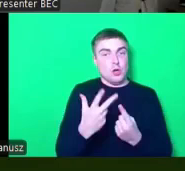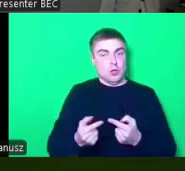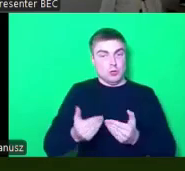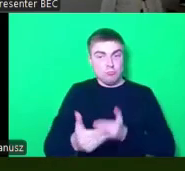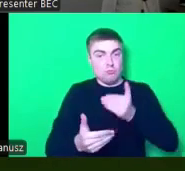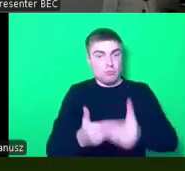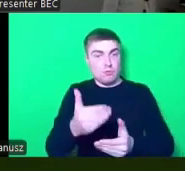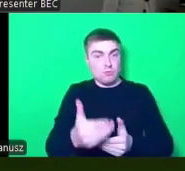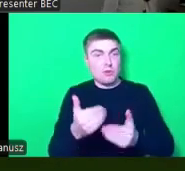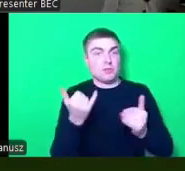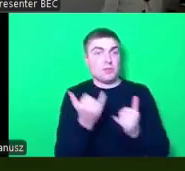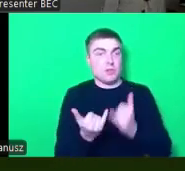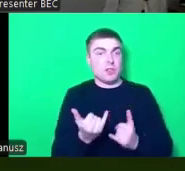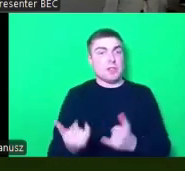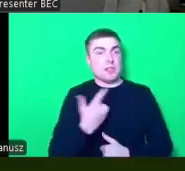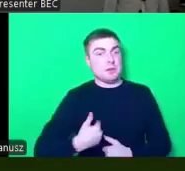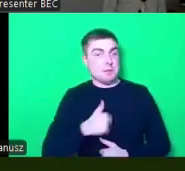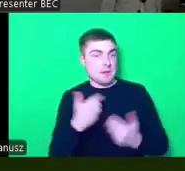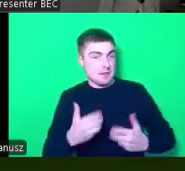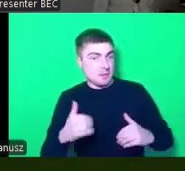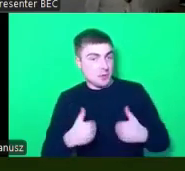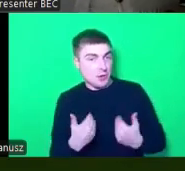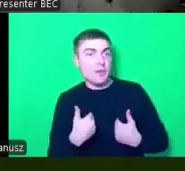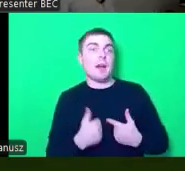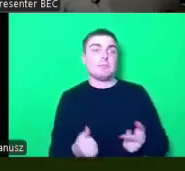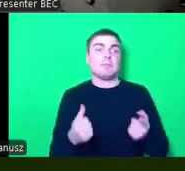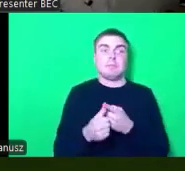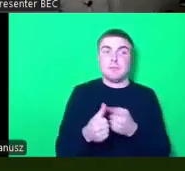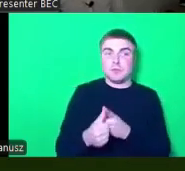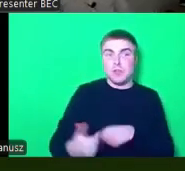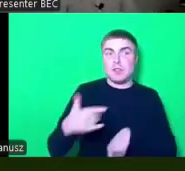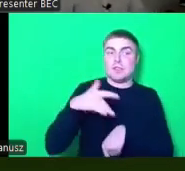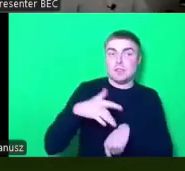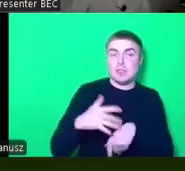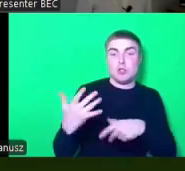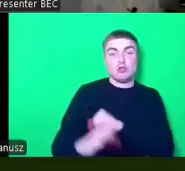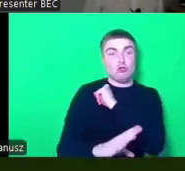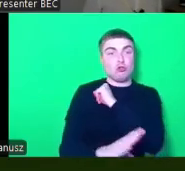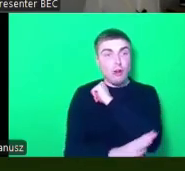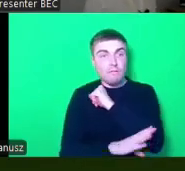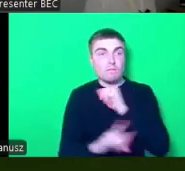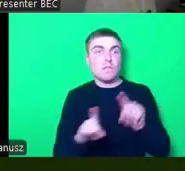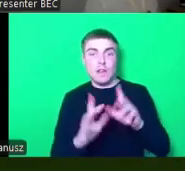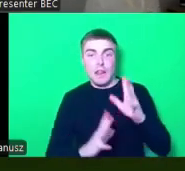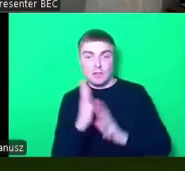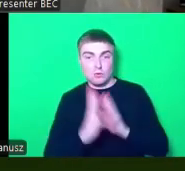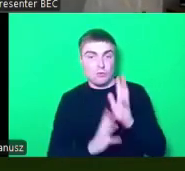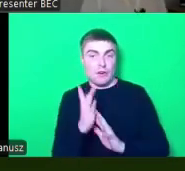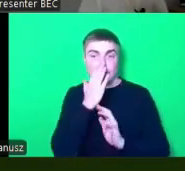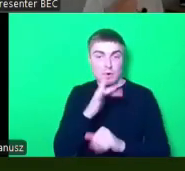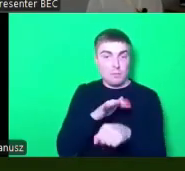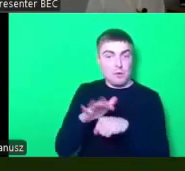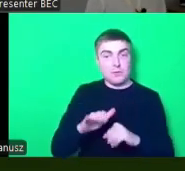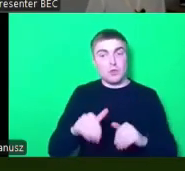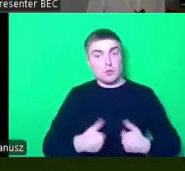general on human health. Then I will look on tree diversity in sea for the ecosystem health,